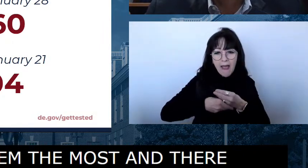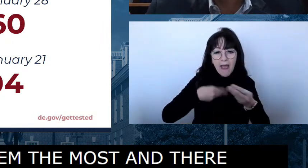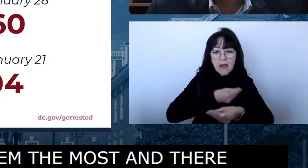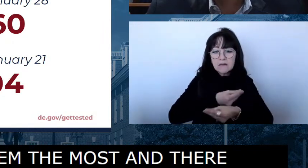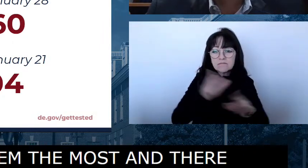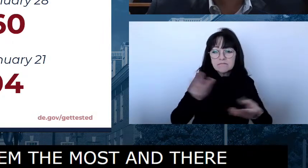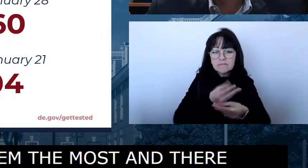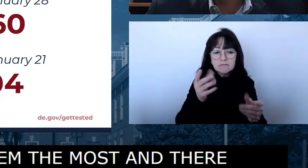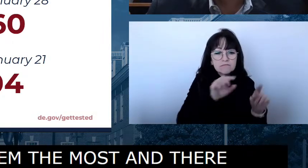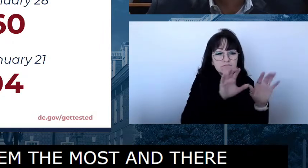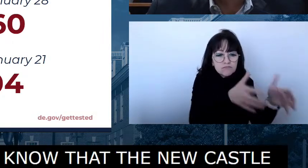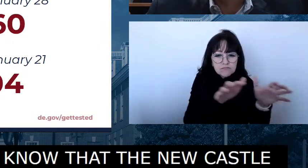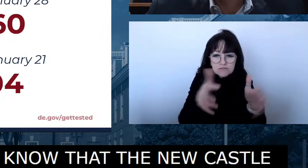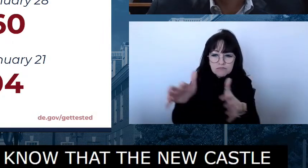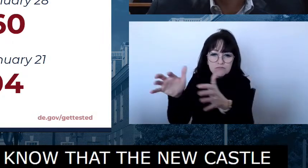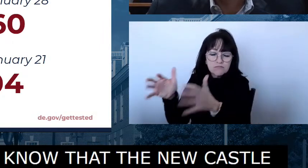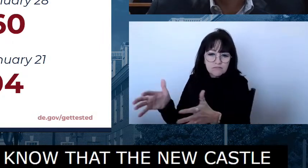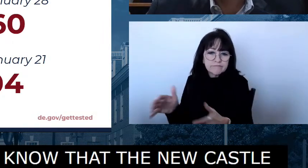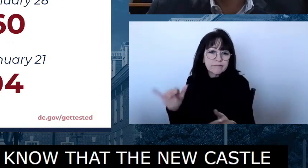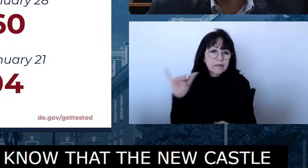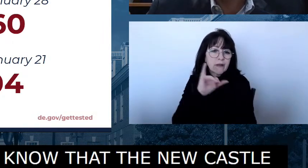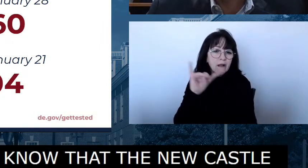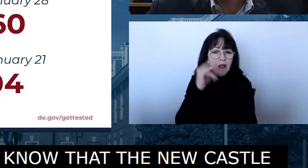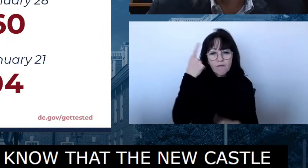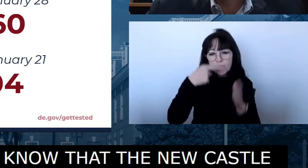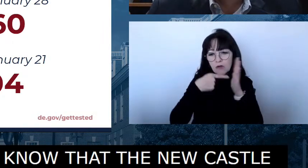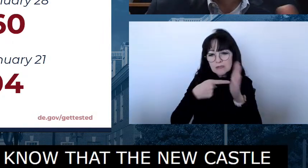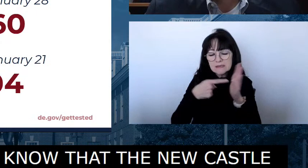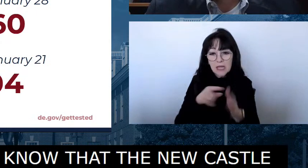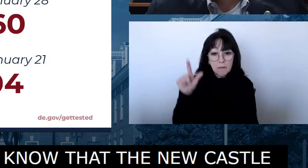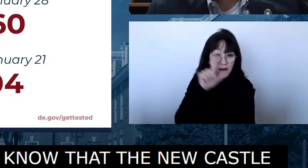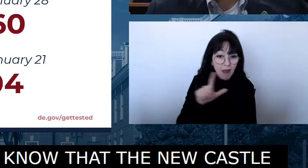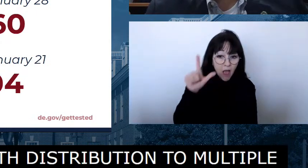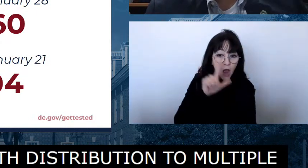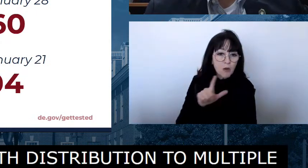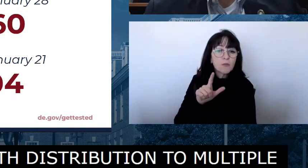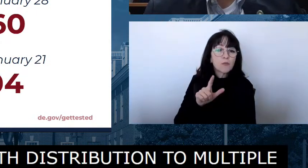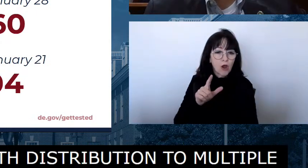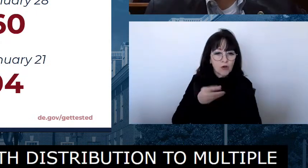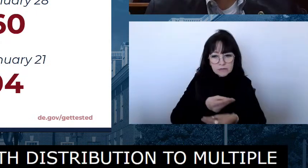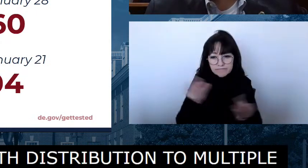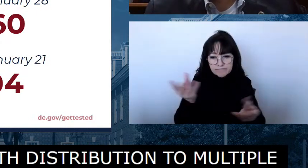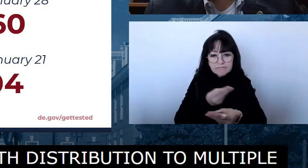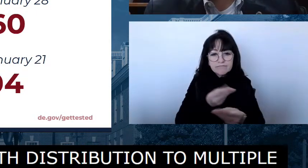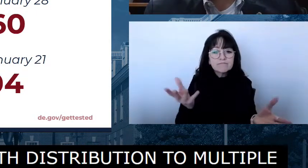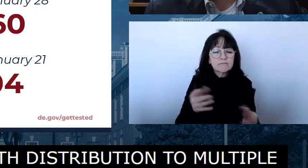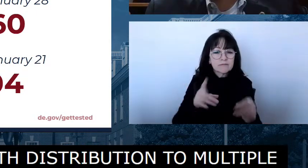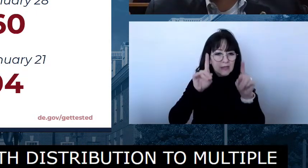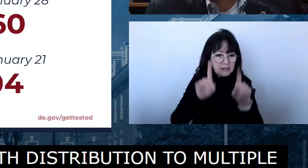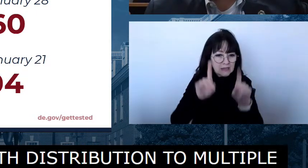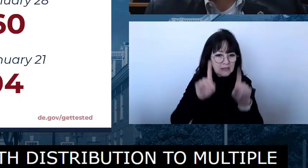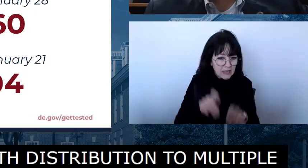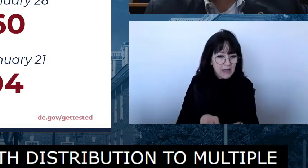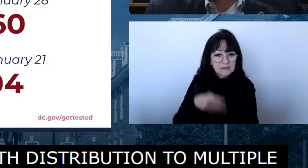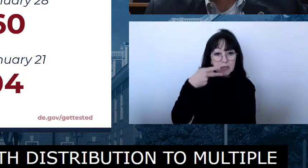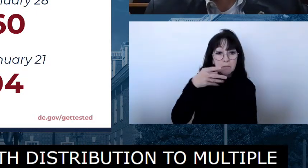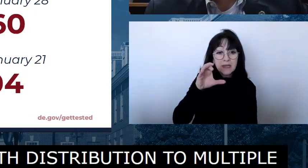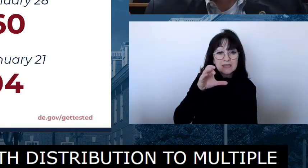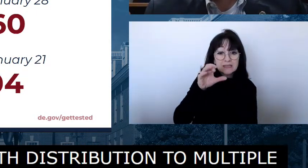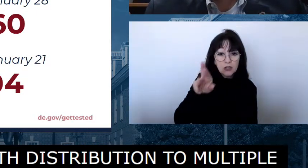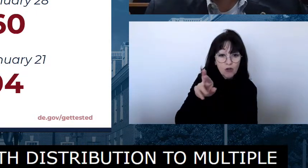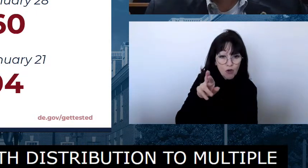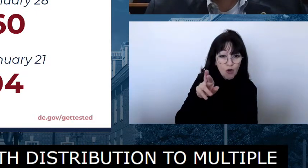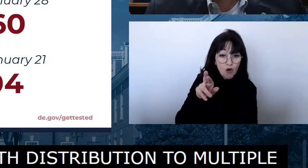groups, as well as put them in the libraries and help out with the responders. So the 30,000 number last week is the PCRs. They're the tests that we're